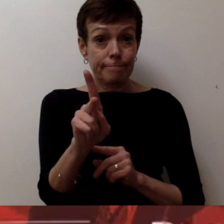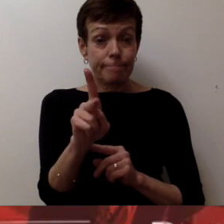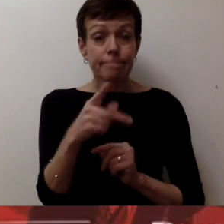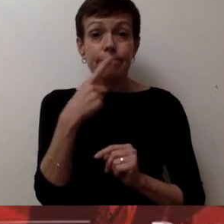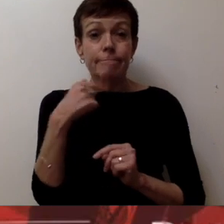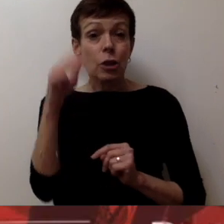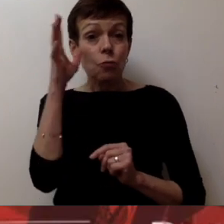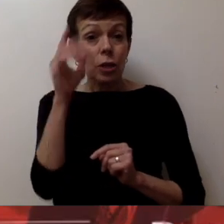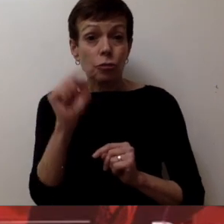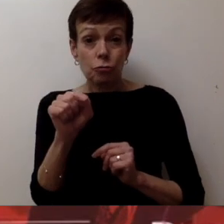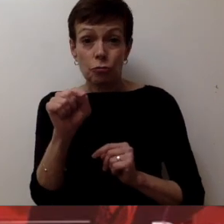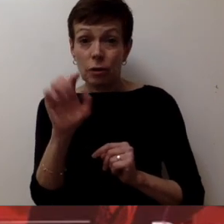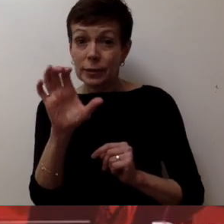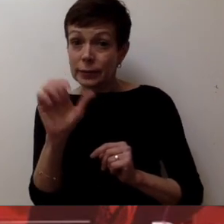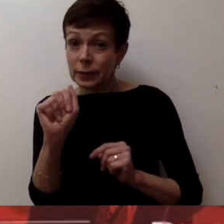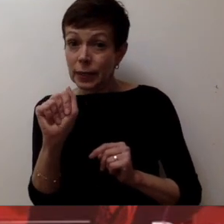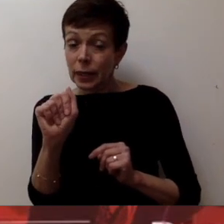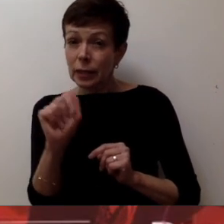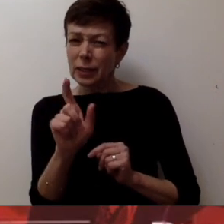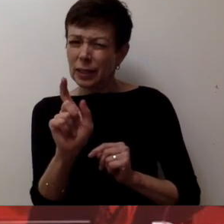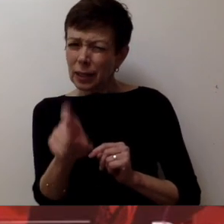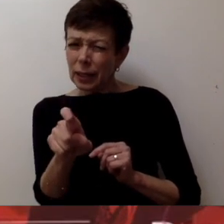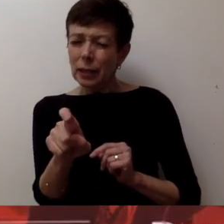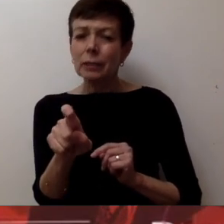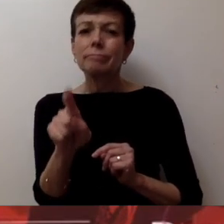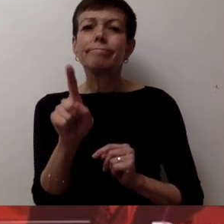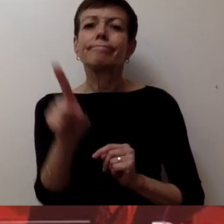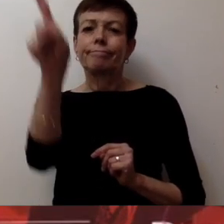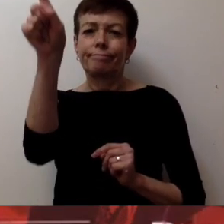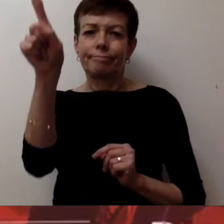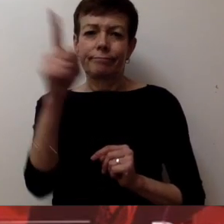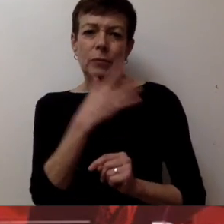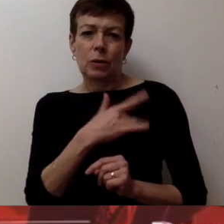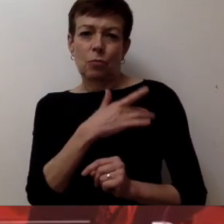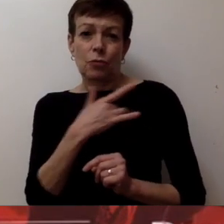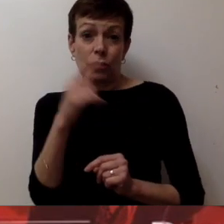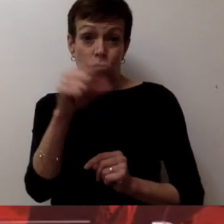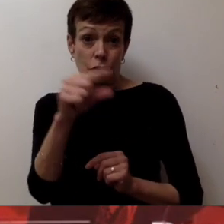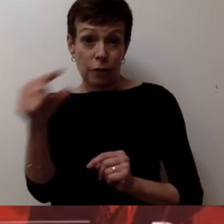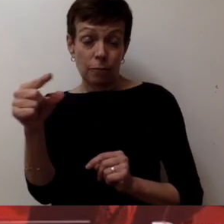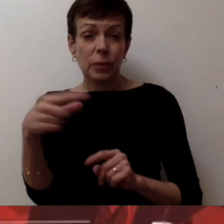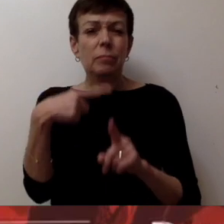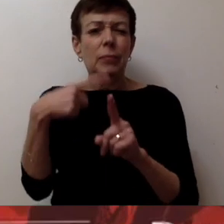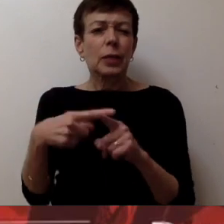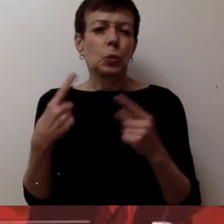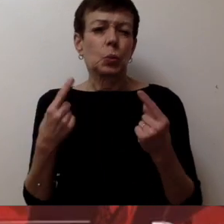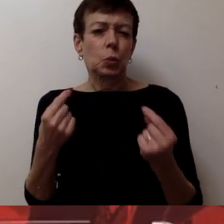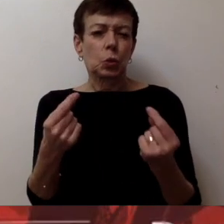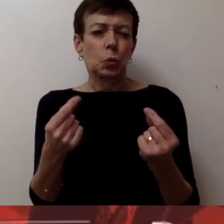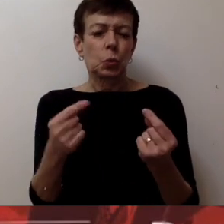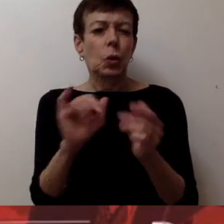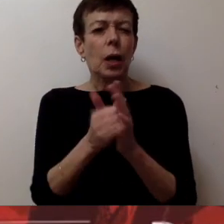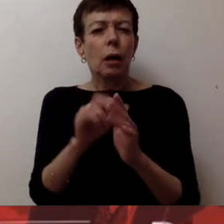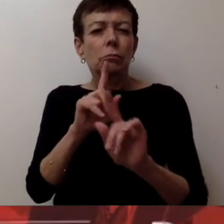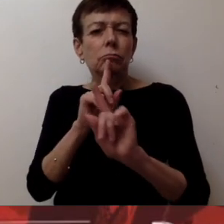our reddeer.ca webpage, and the links as well as some helpful infographics about enforcement and reporting